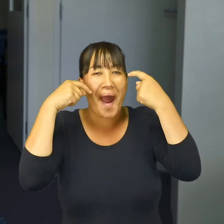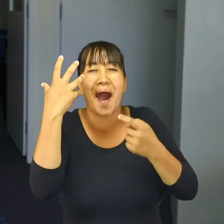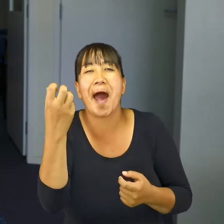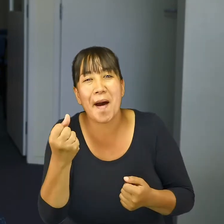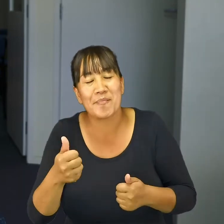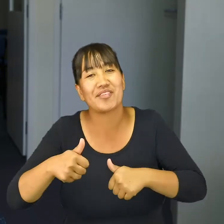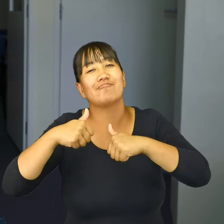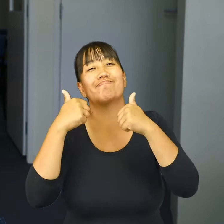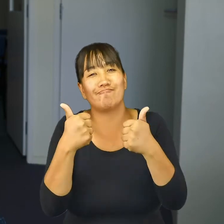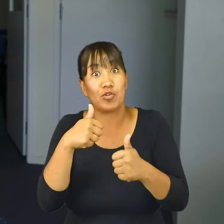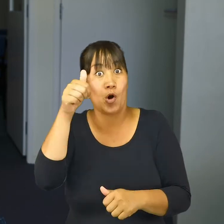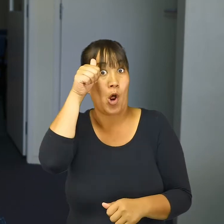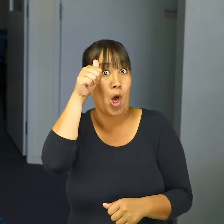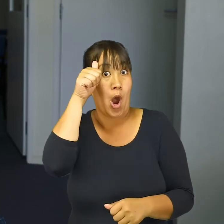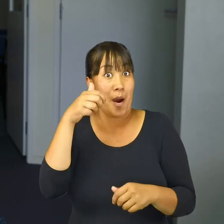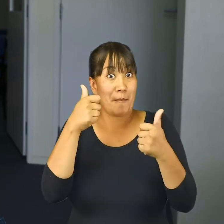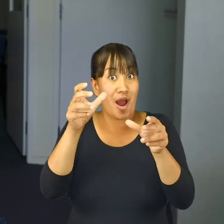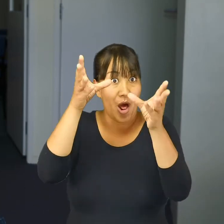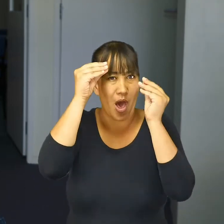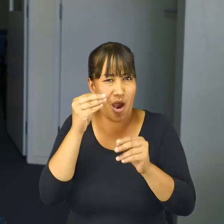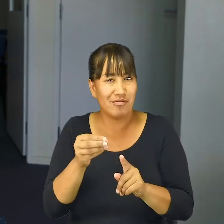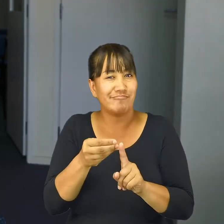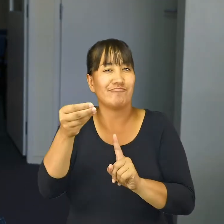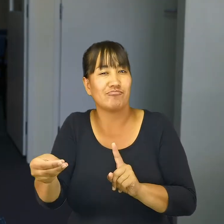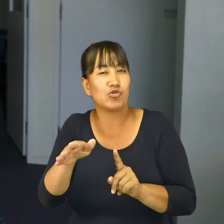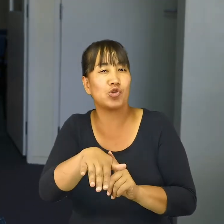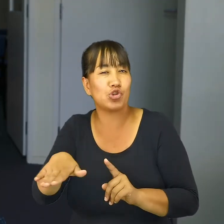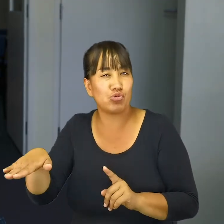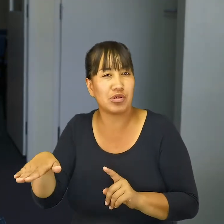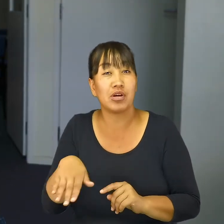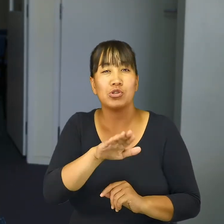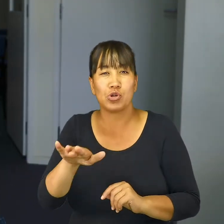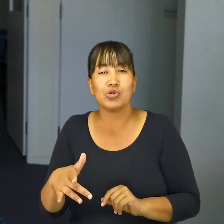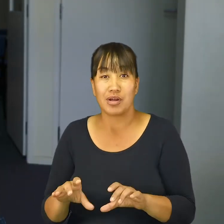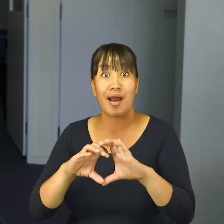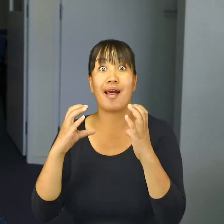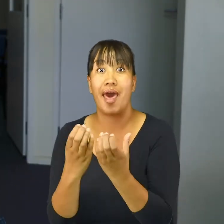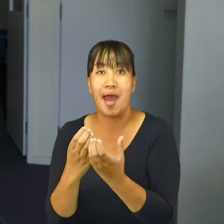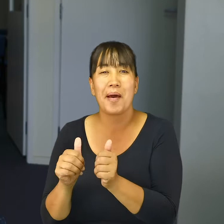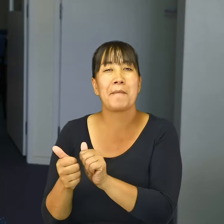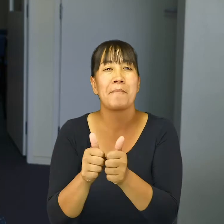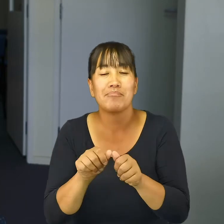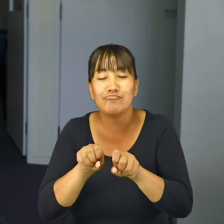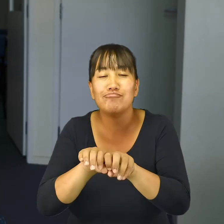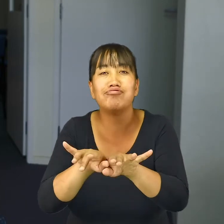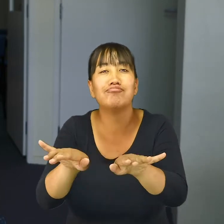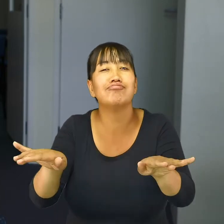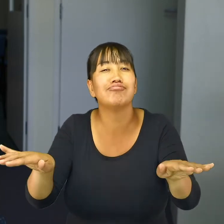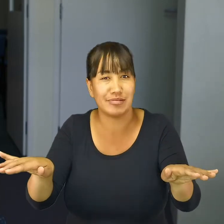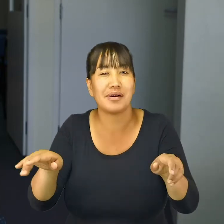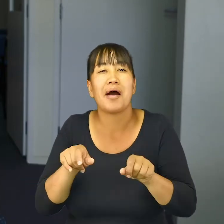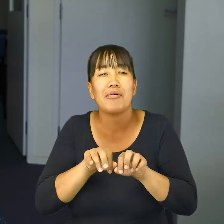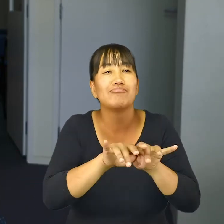at the smile on their faces. I'm looking at the understanding they have, and they will tell another 8 people, and their children will tell all